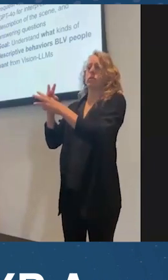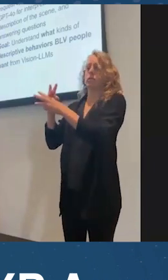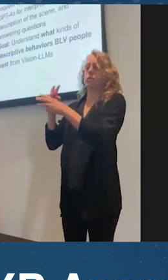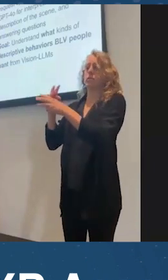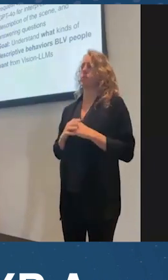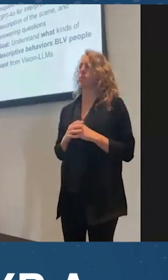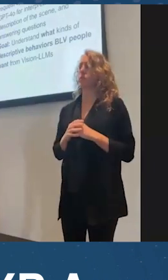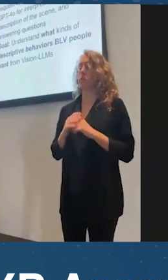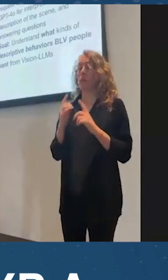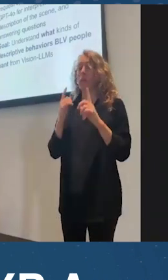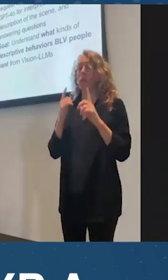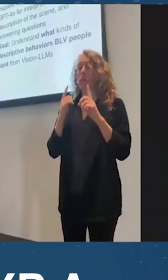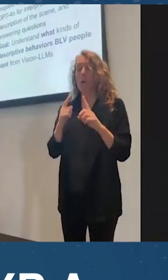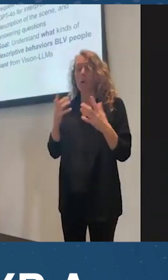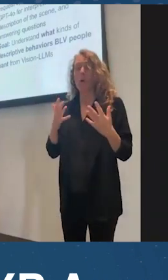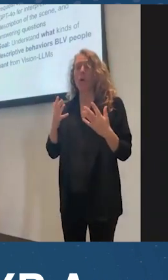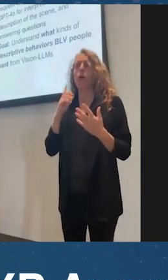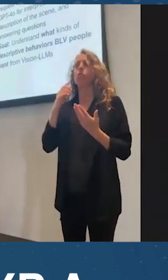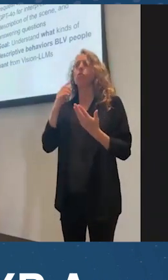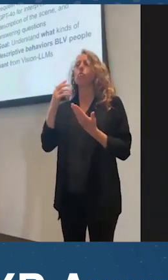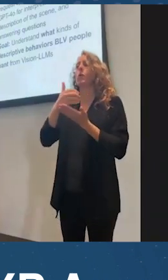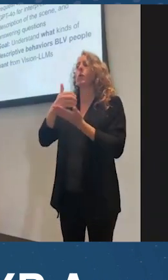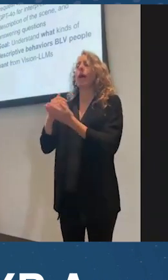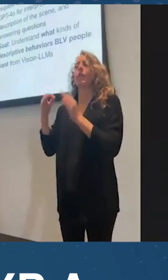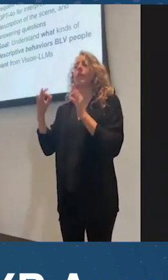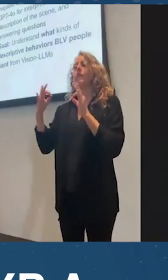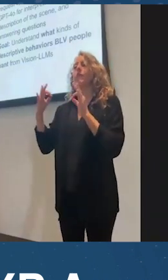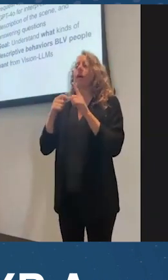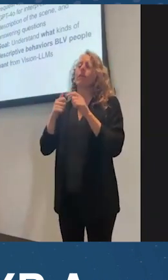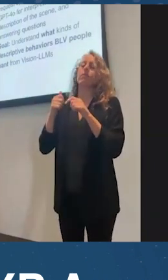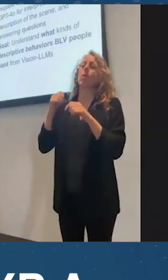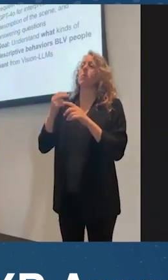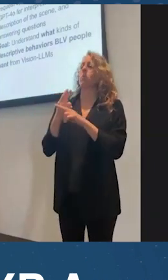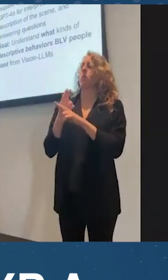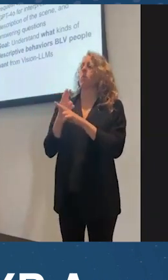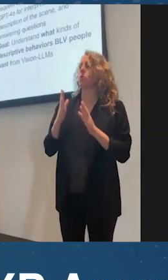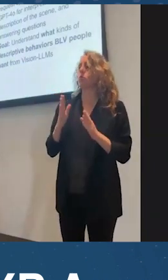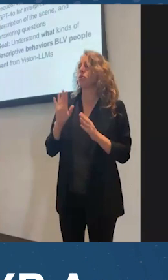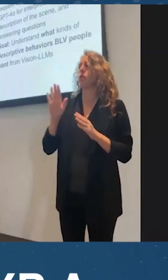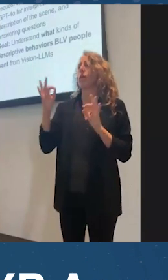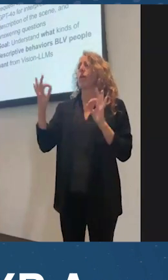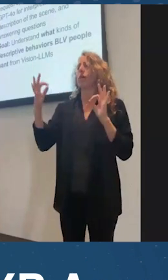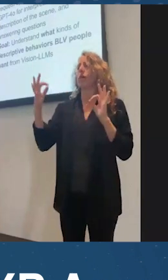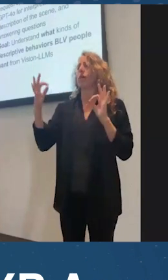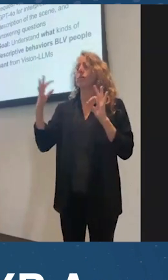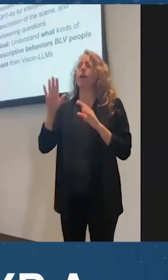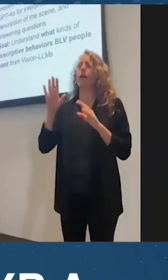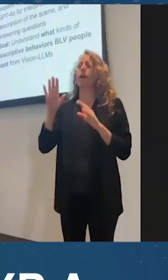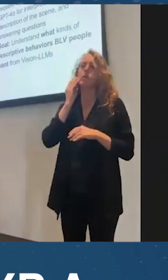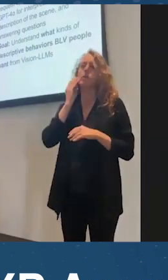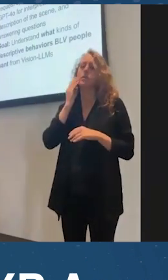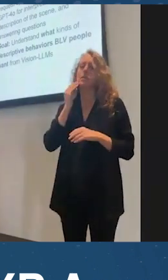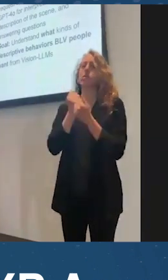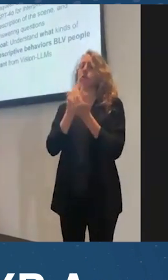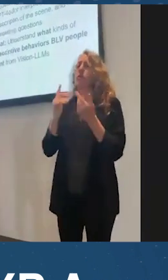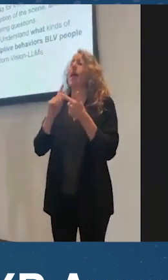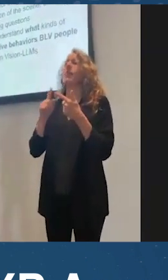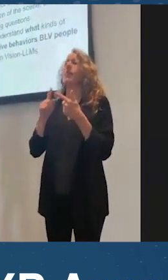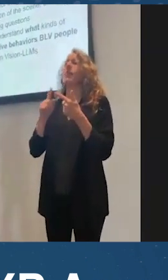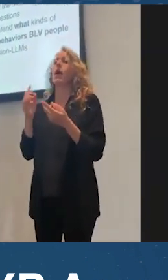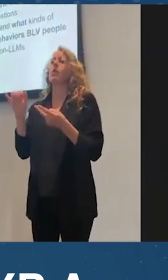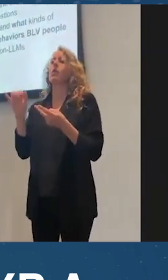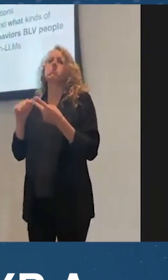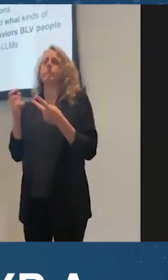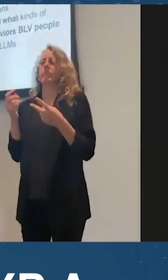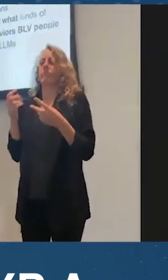The goal is to gather feedback from every interaction the user experiences with the visual interpretation agent, and then quantify how well